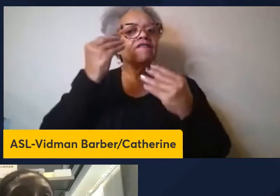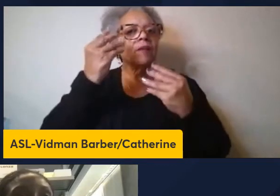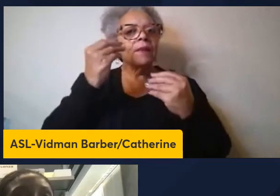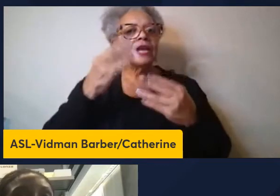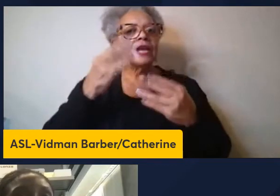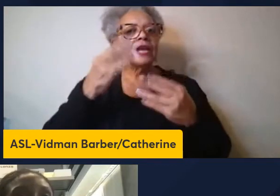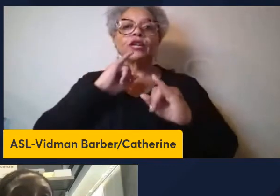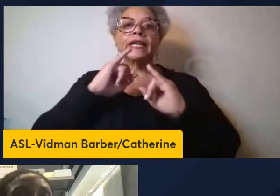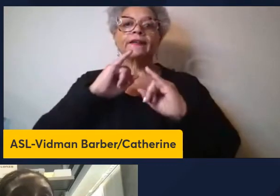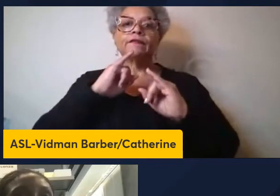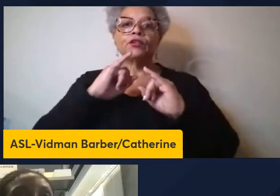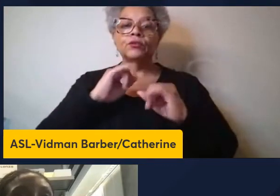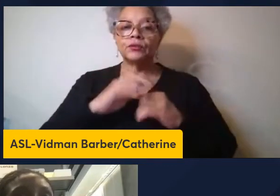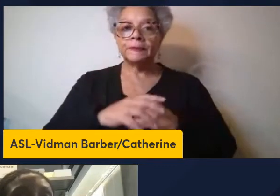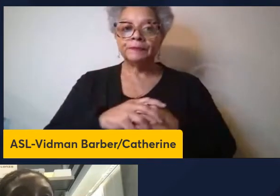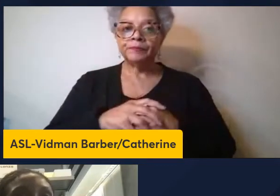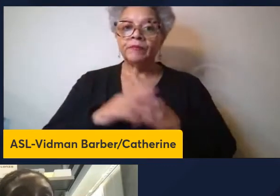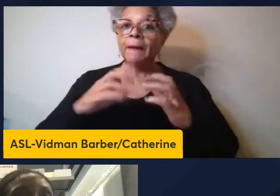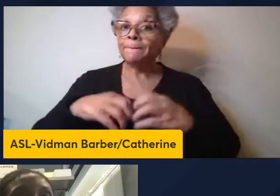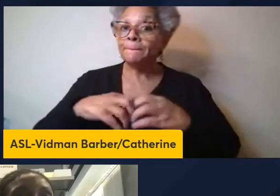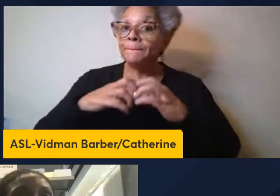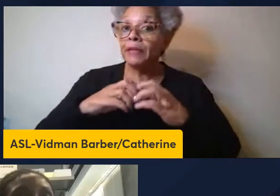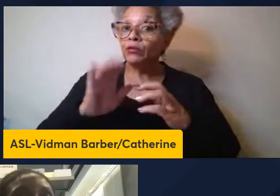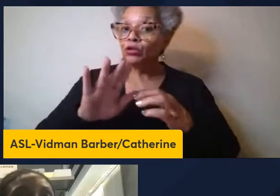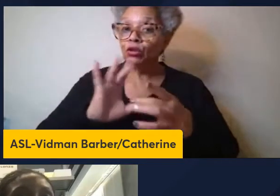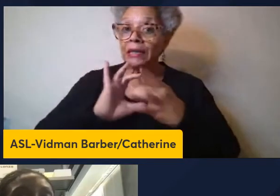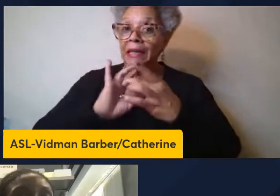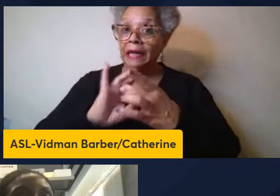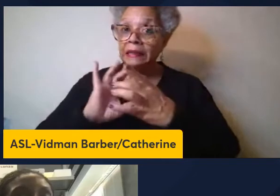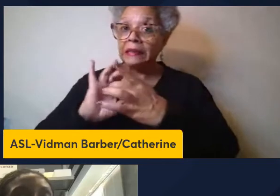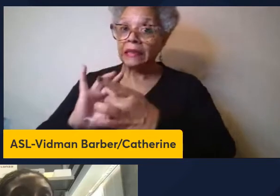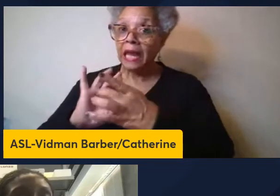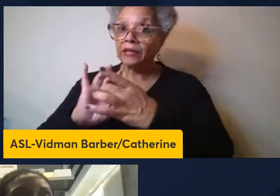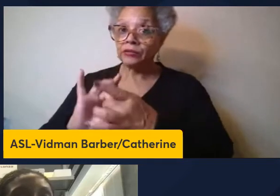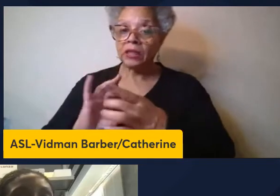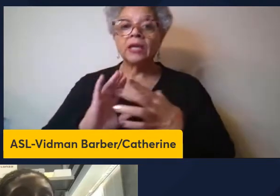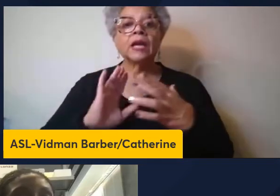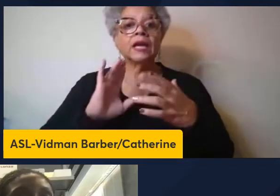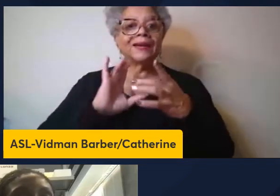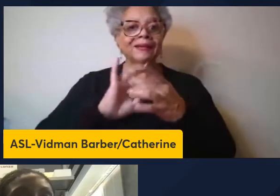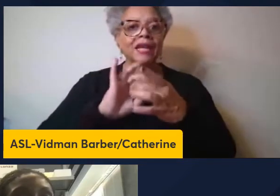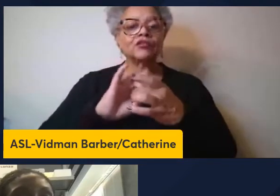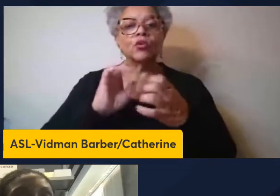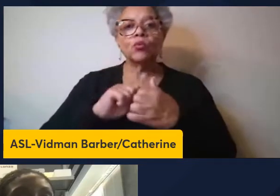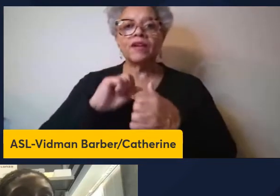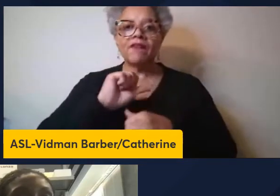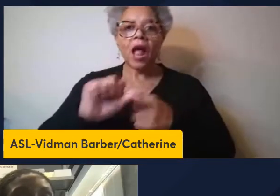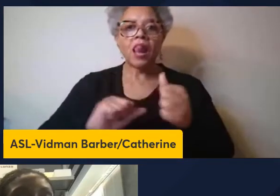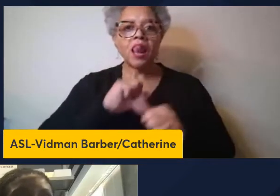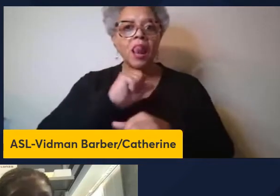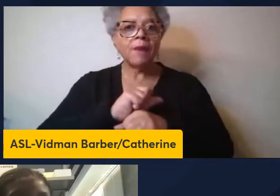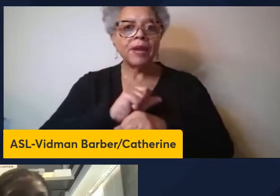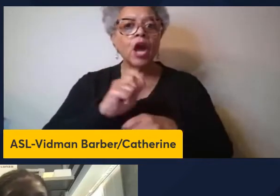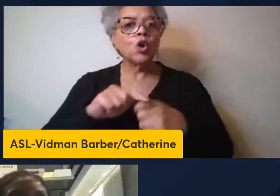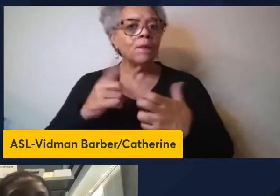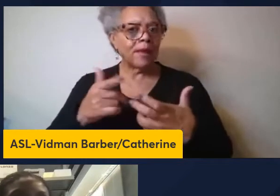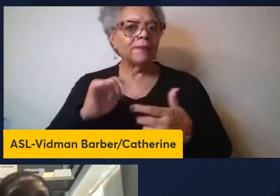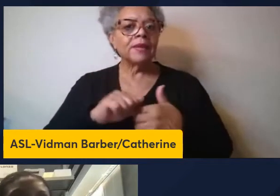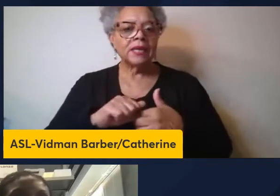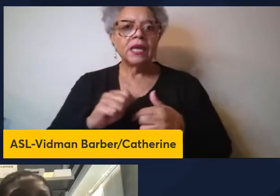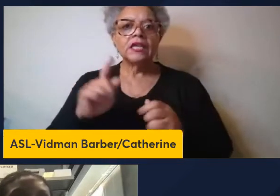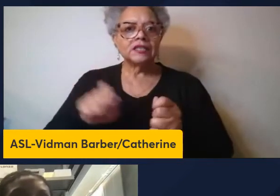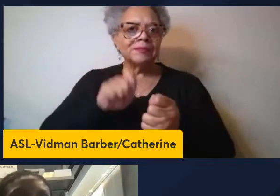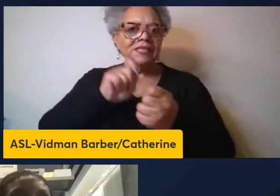interviews, building your connections, connecting with alumni who may be in specific roles, connecting